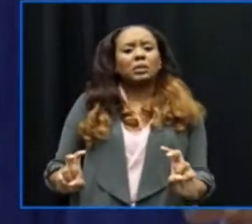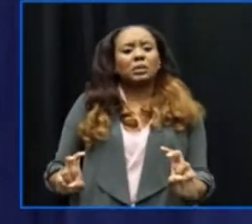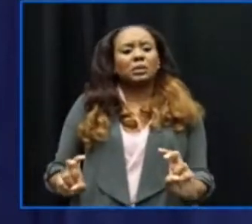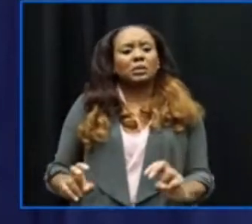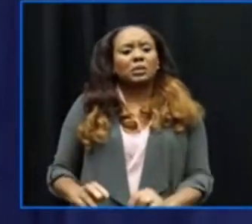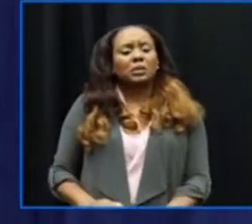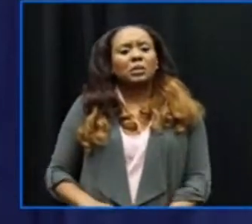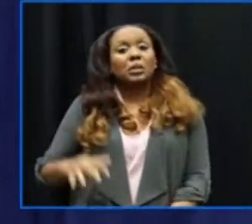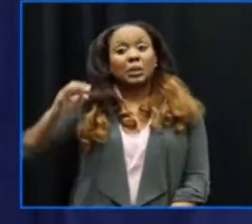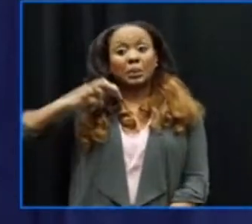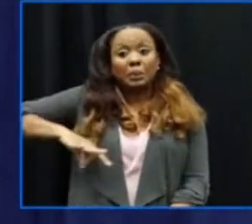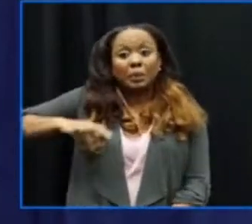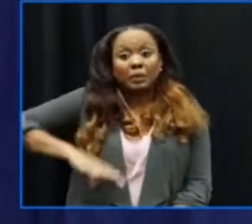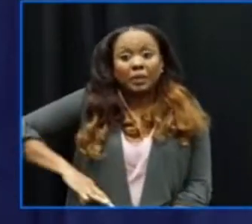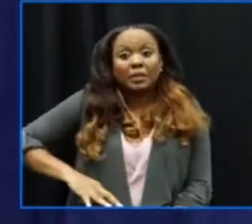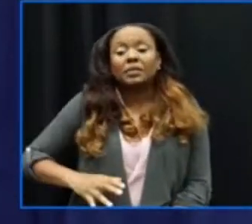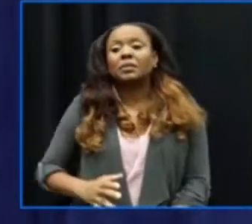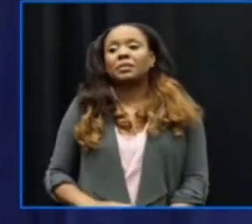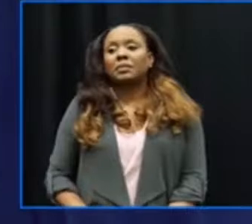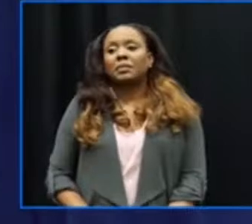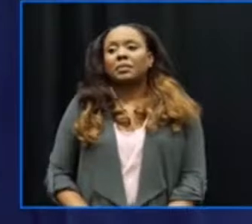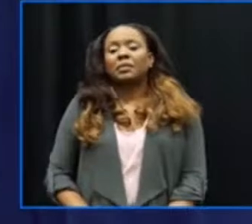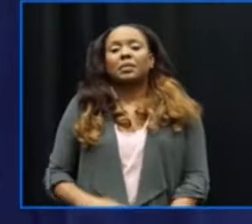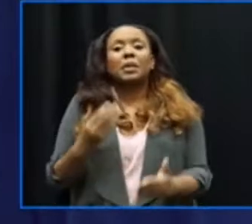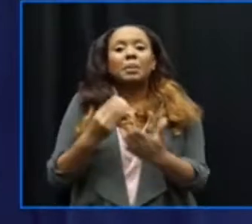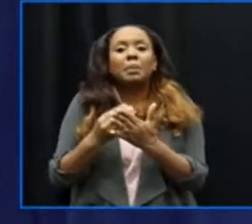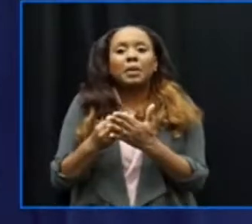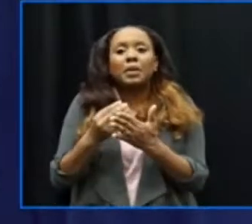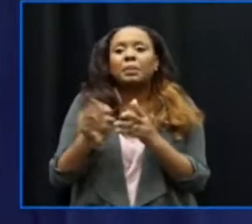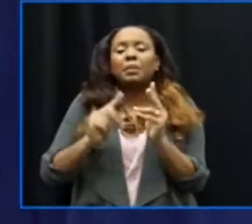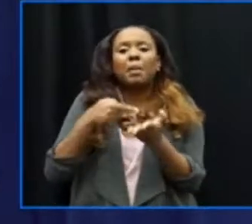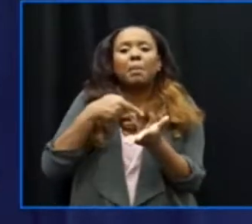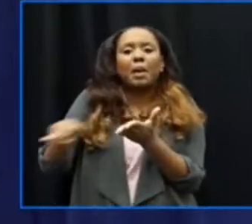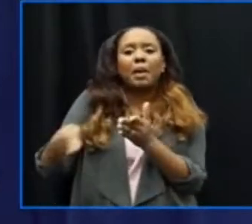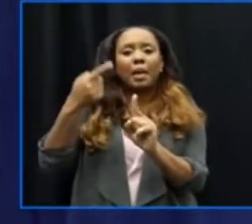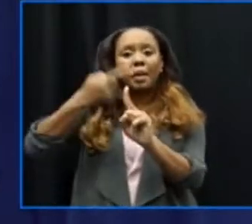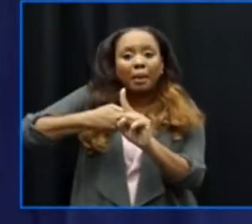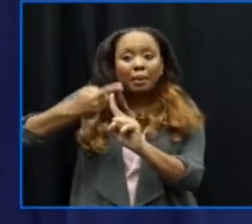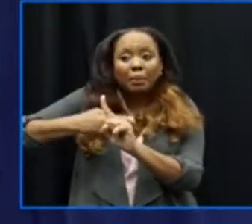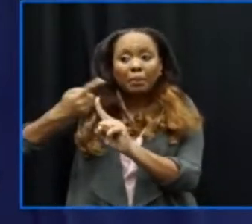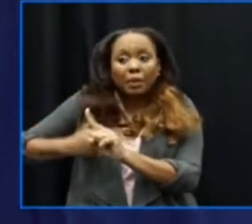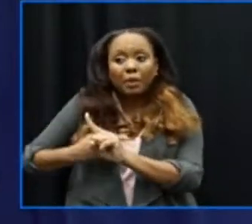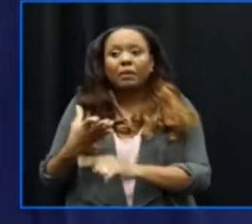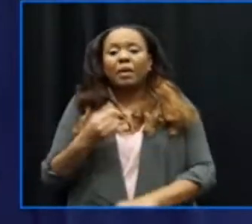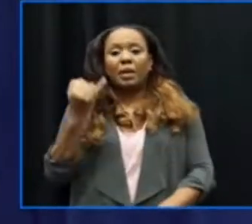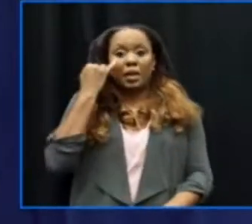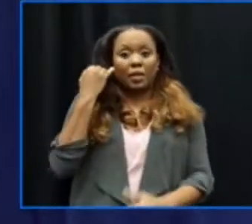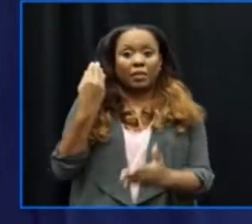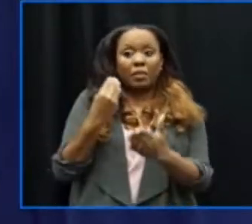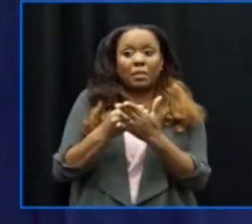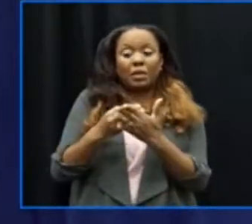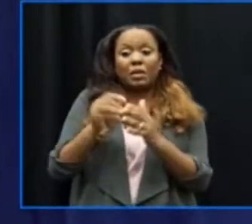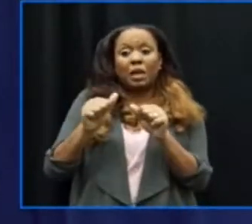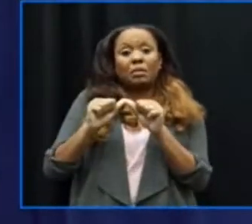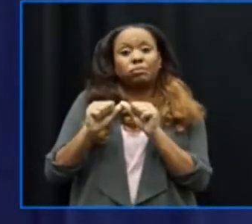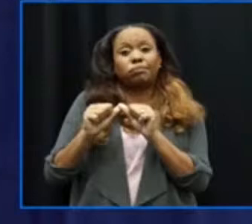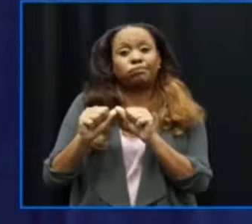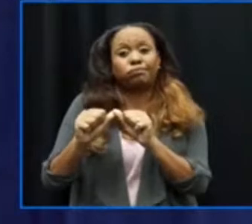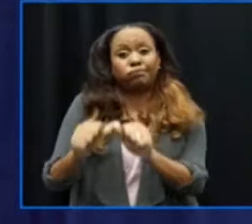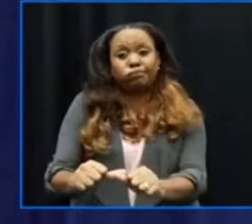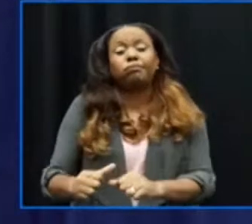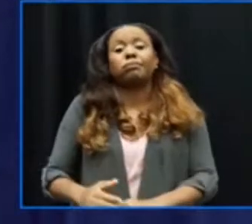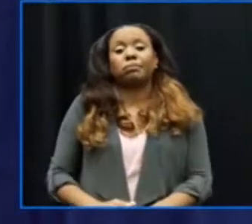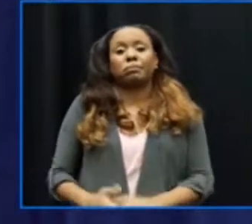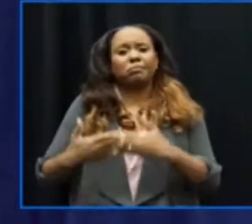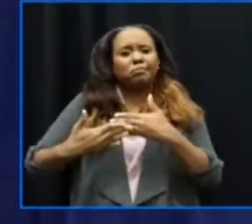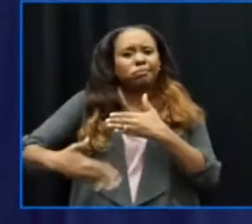of benefits, the affordability of contributions, and the sustainability of the fund going forward. And if we think about benefit